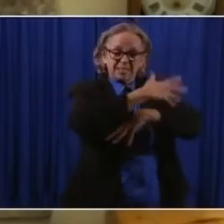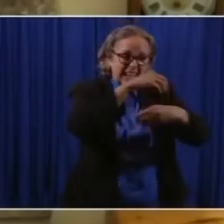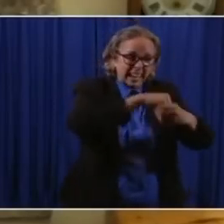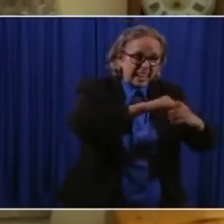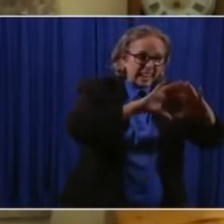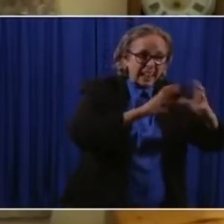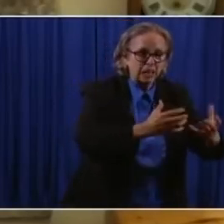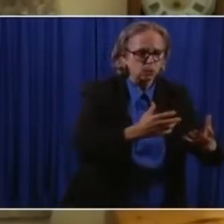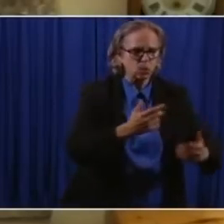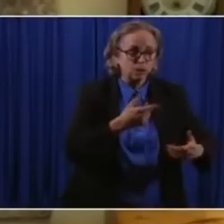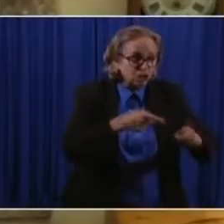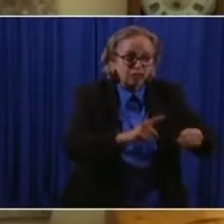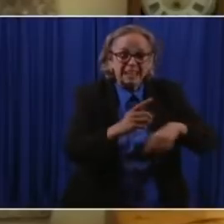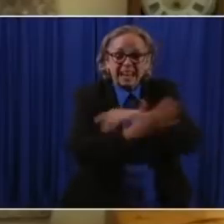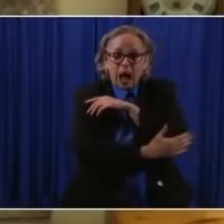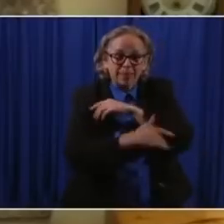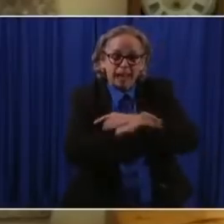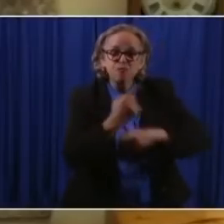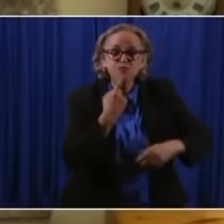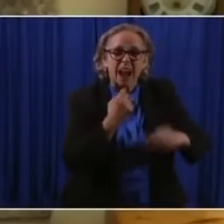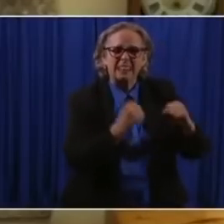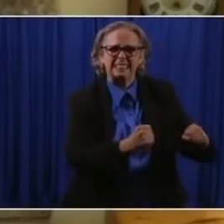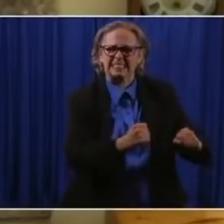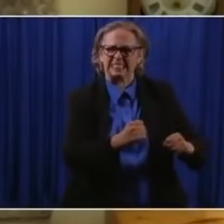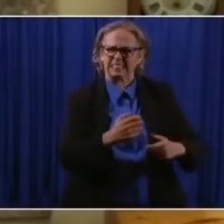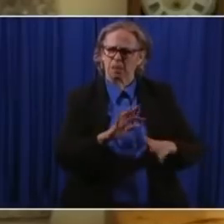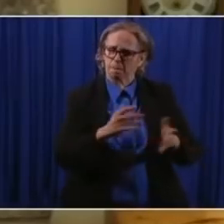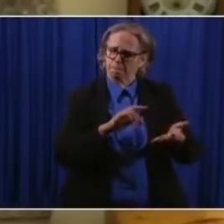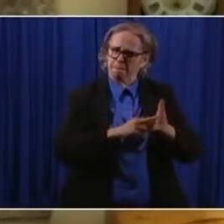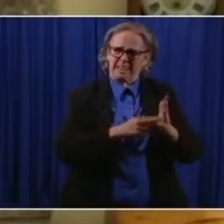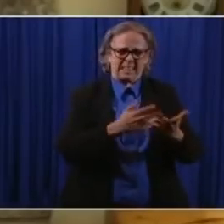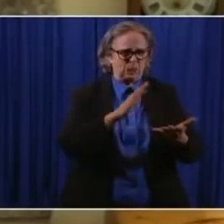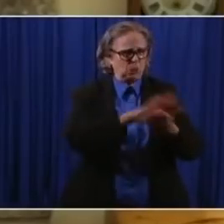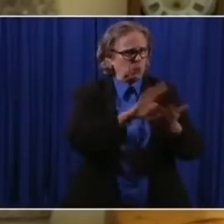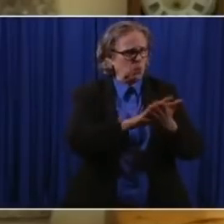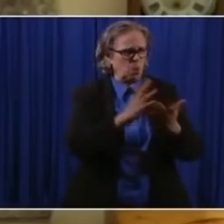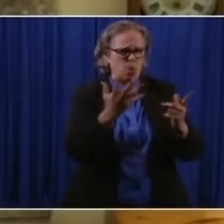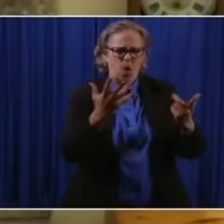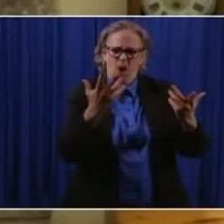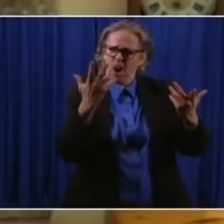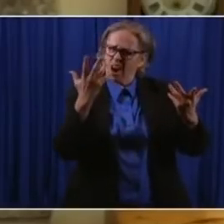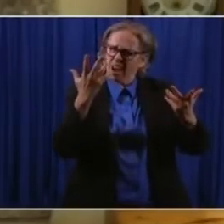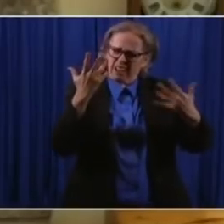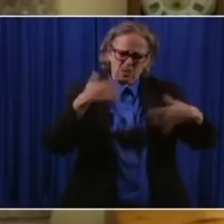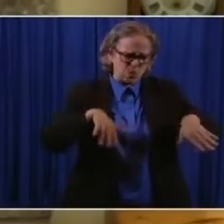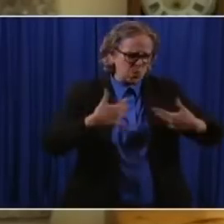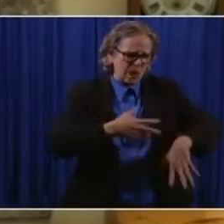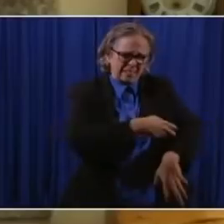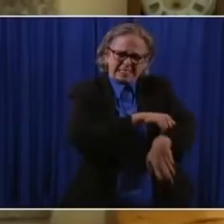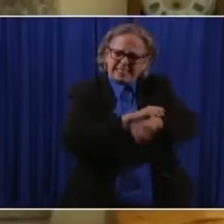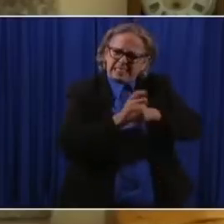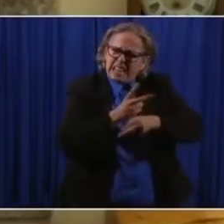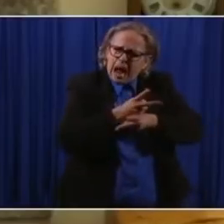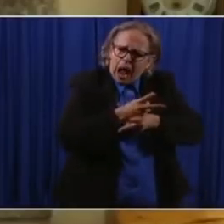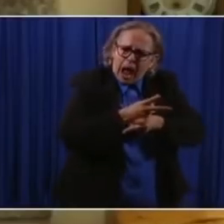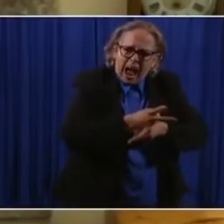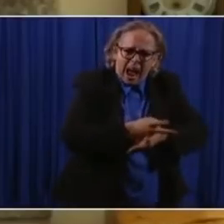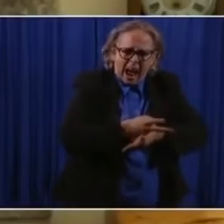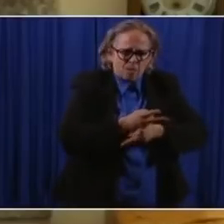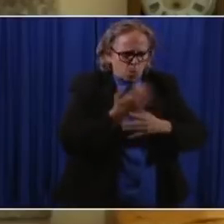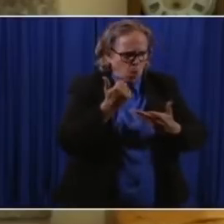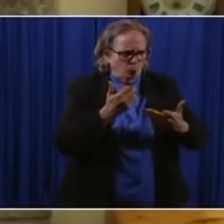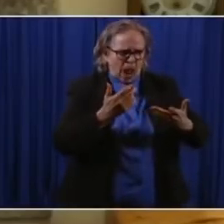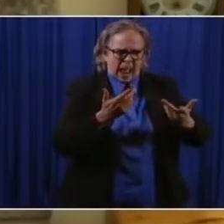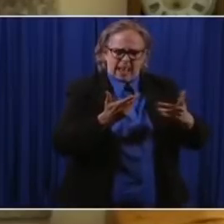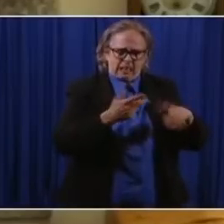schools. So, going to have to be extra careful, and it's going to be important that everyone in the community try to do everything they can to reduce